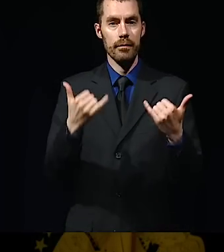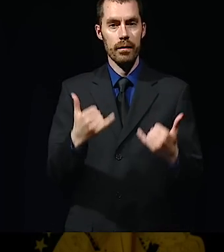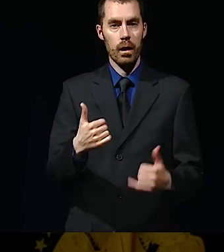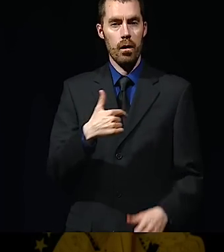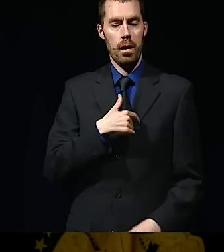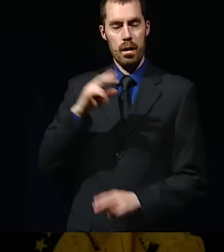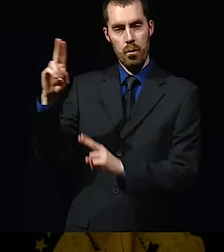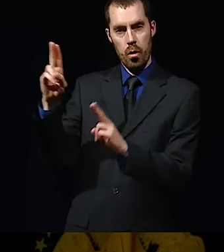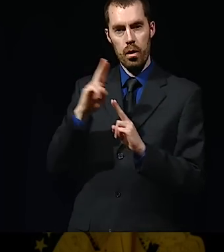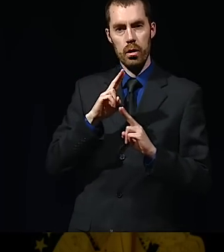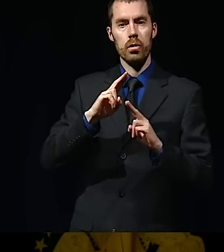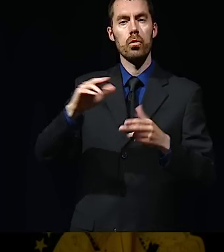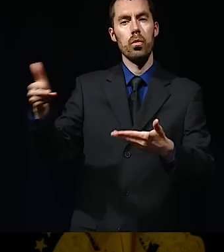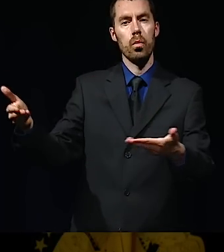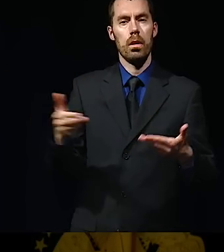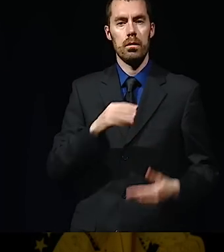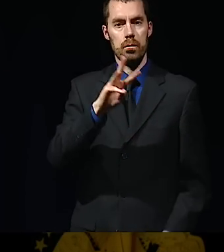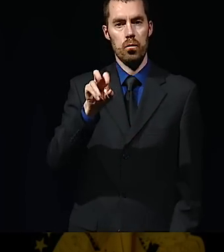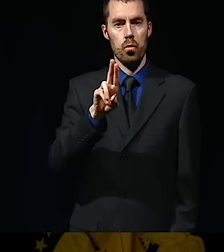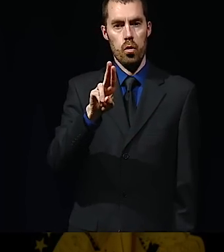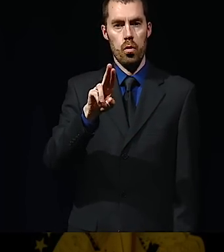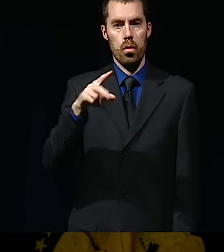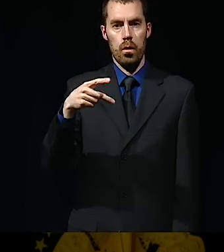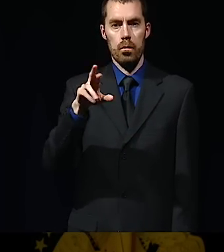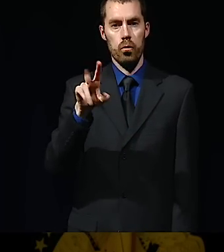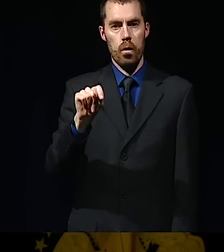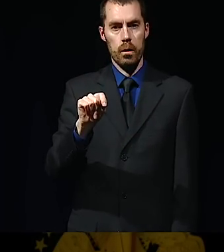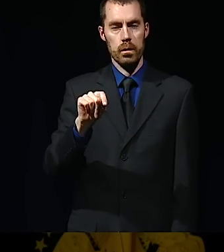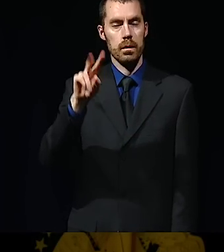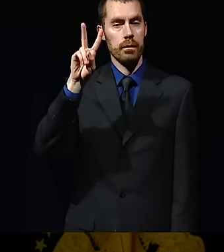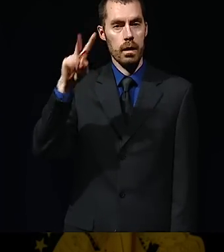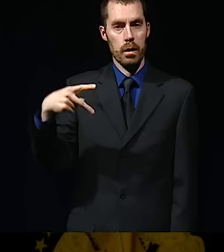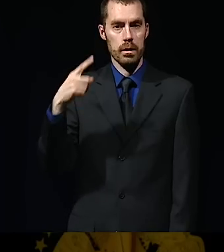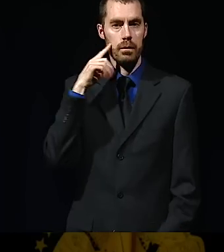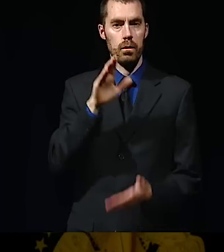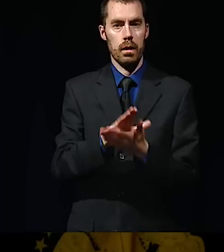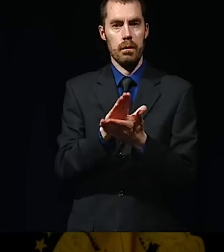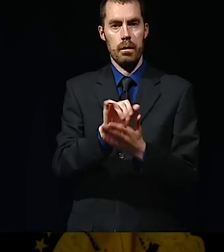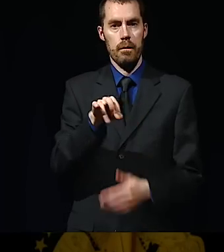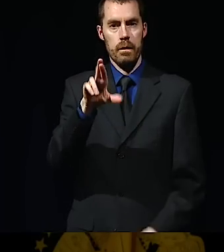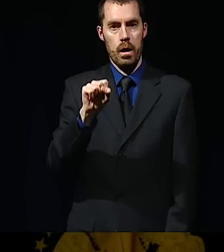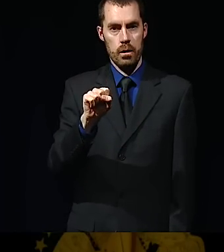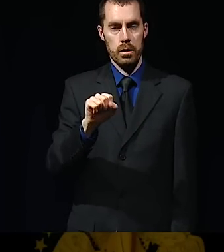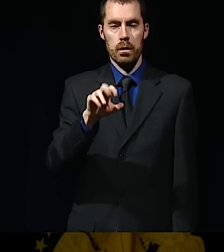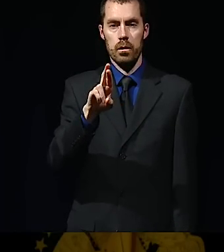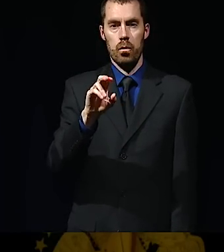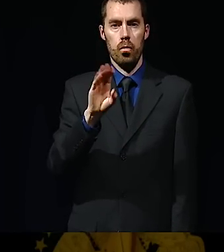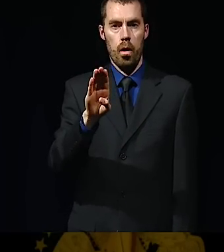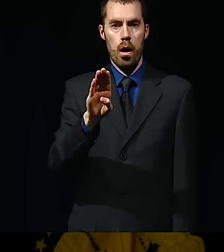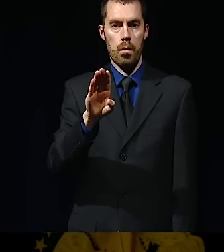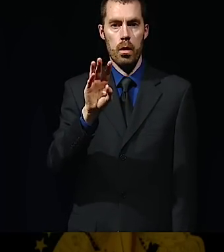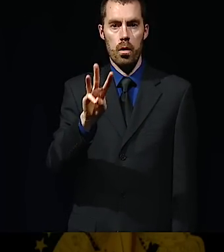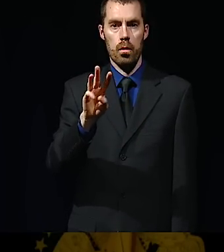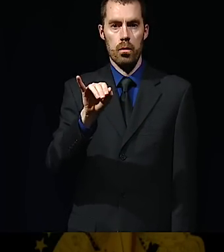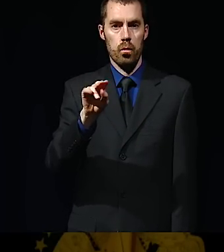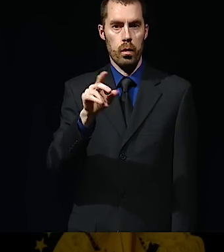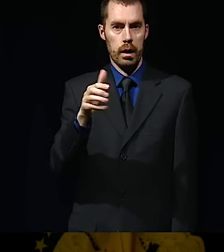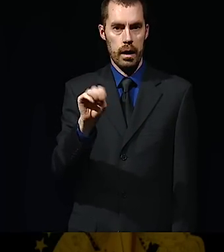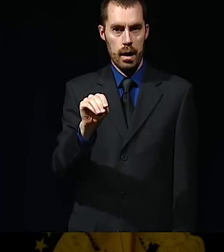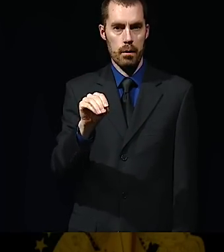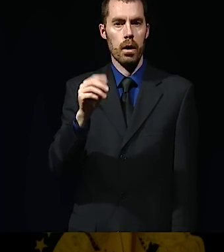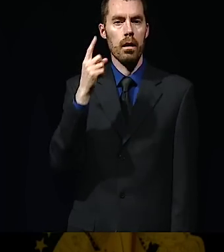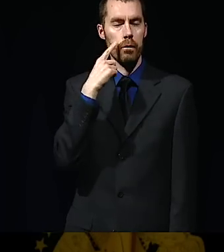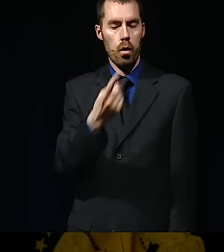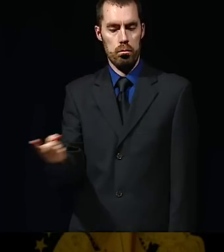I have the honor of welcoming WU Provost and Vice President of Academic Affairs, Rob Winningham, to the